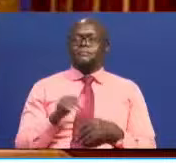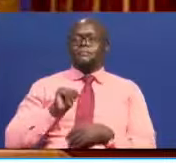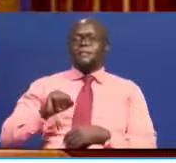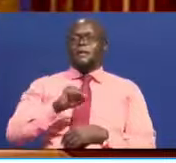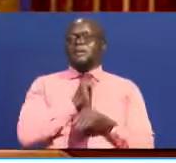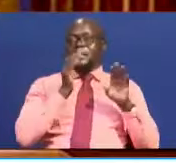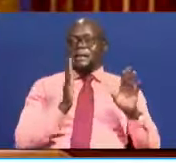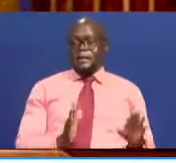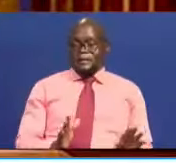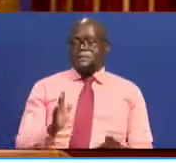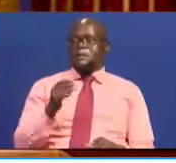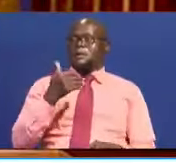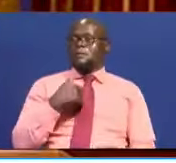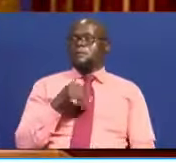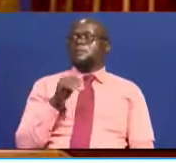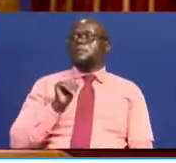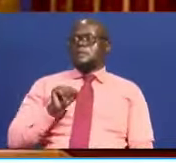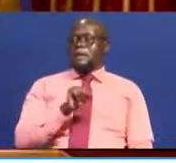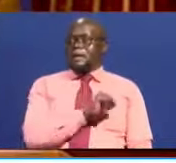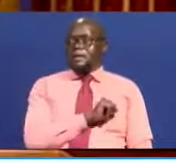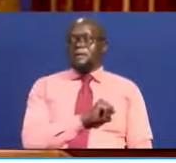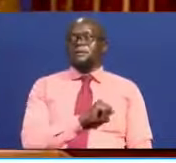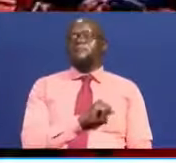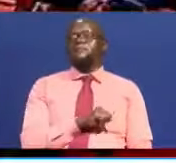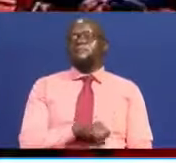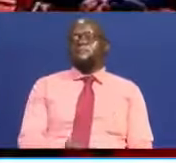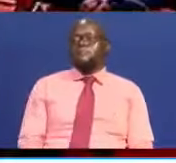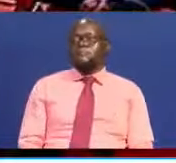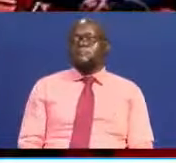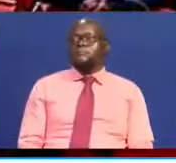Senators, I have Oruoba,